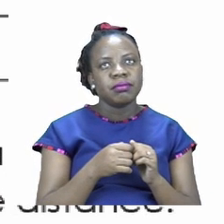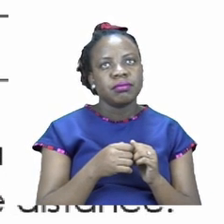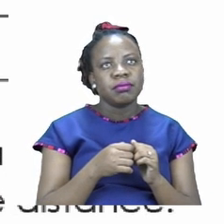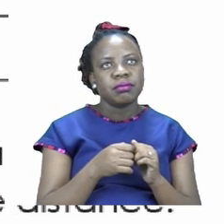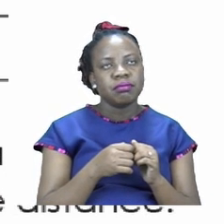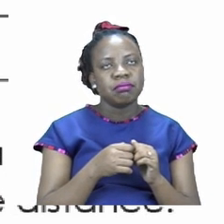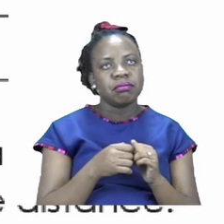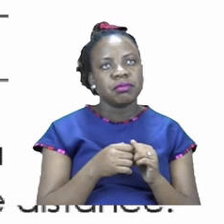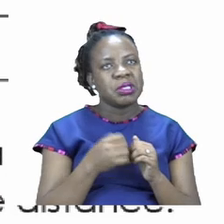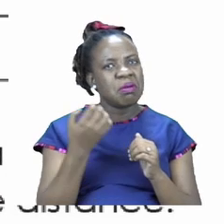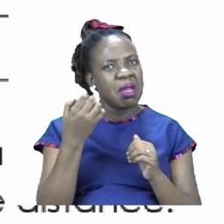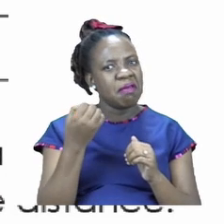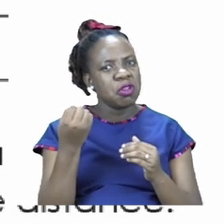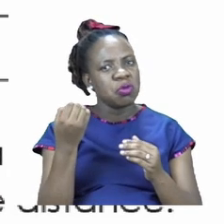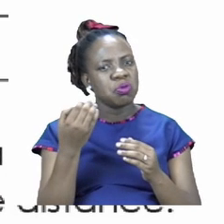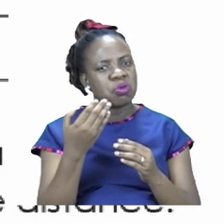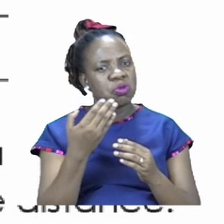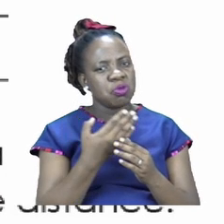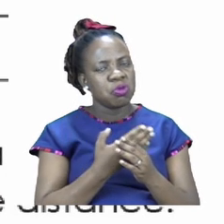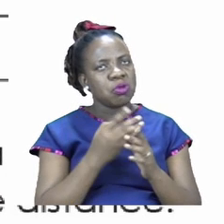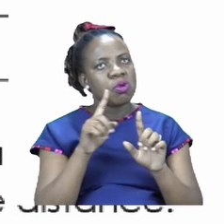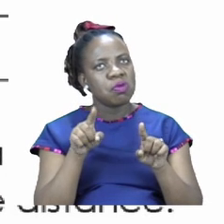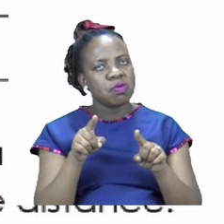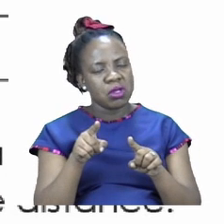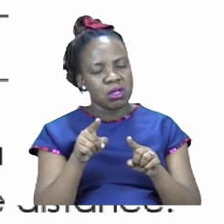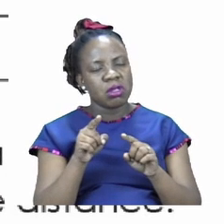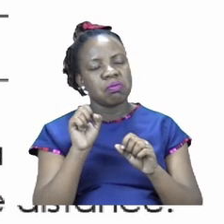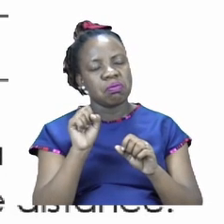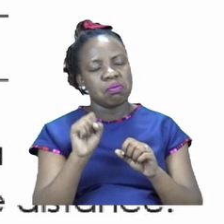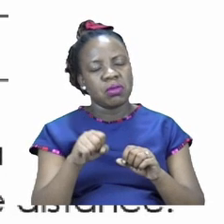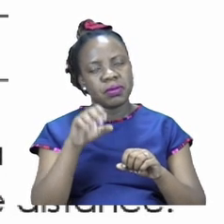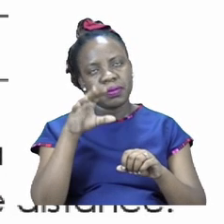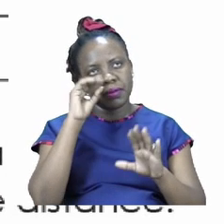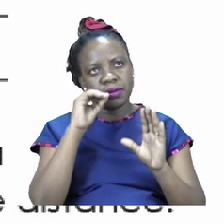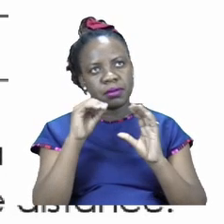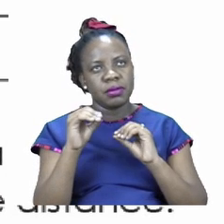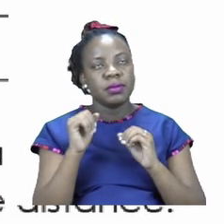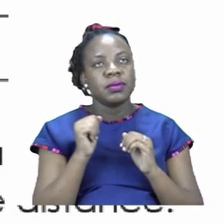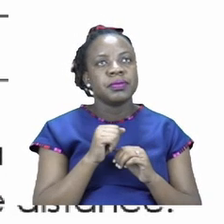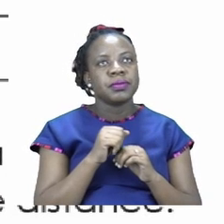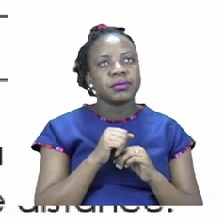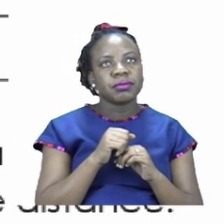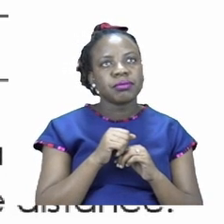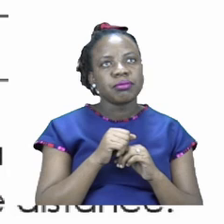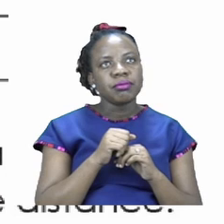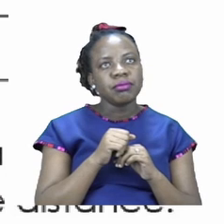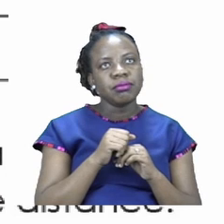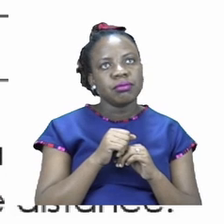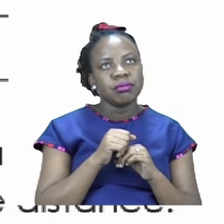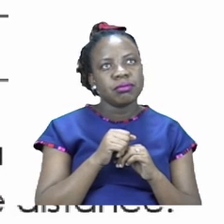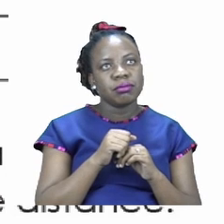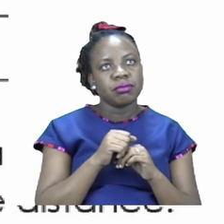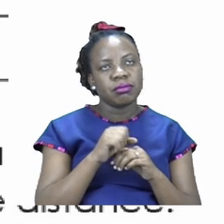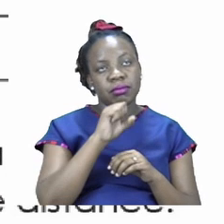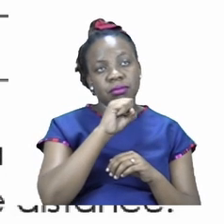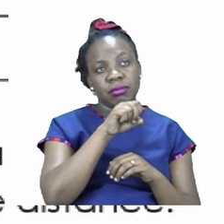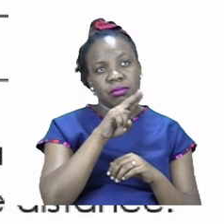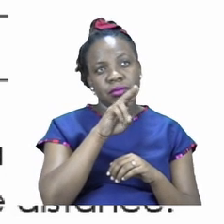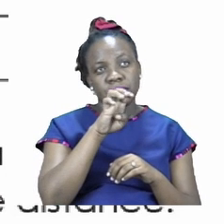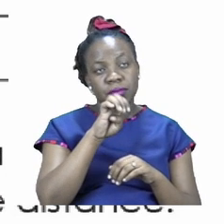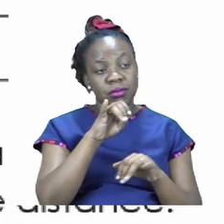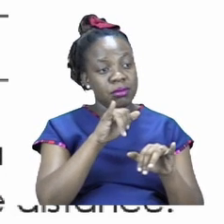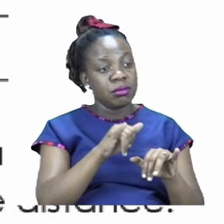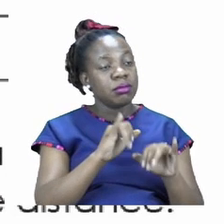or multiplying. So let's take a look and see what we have to do. It says, Sue lives in the